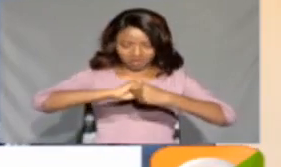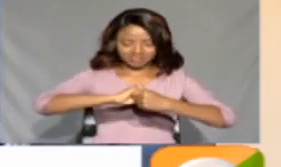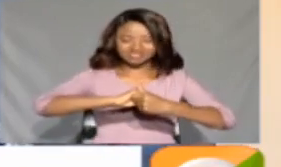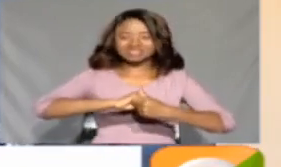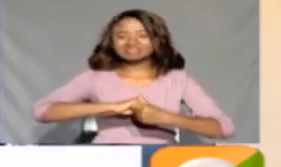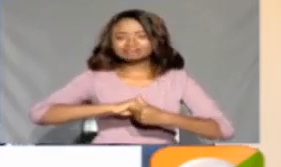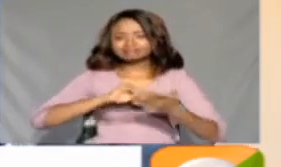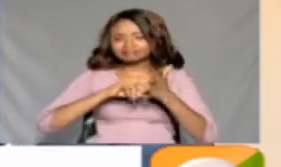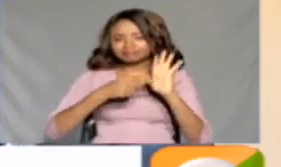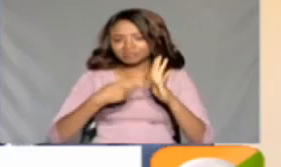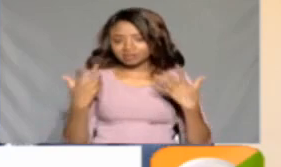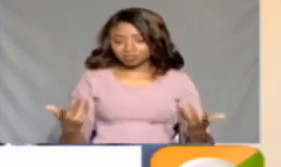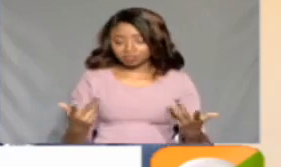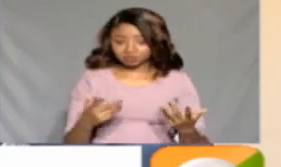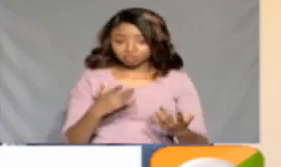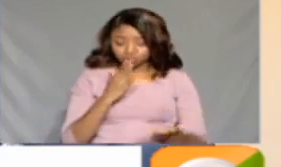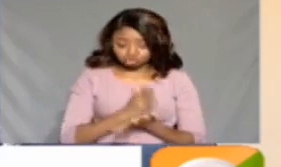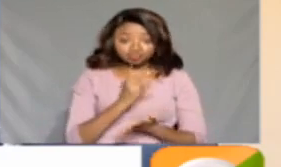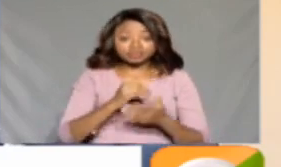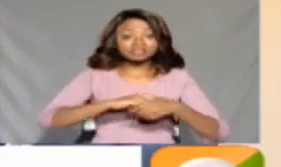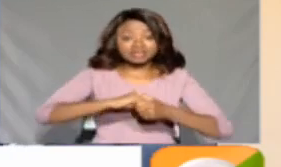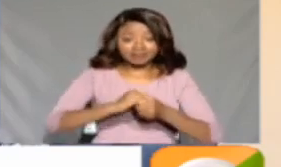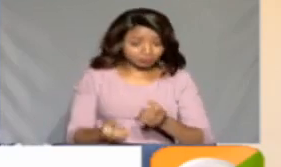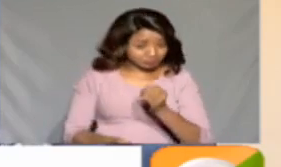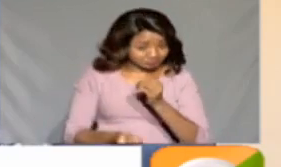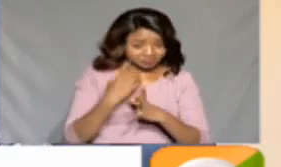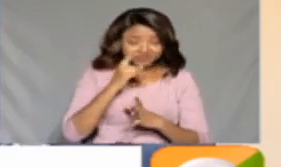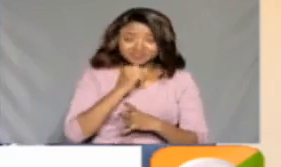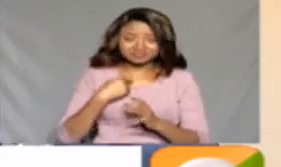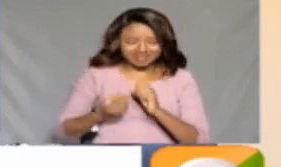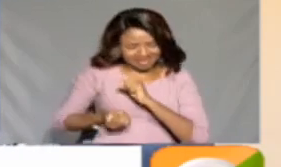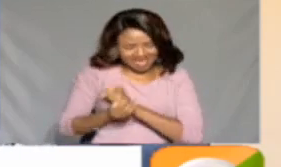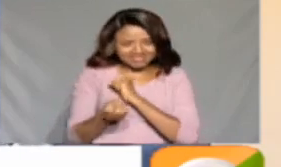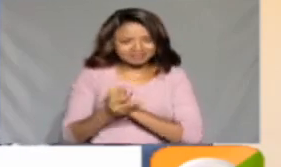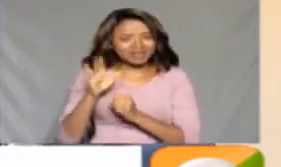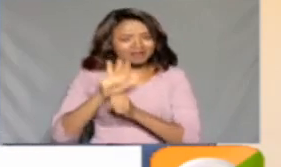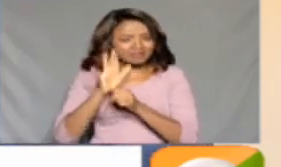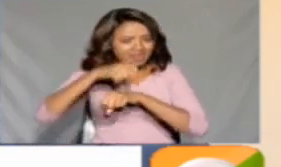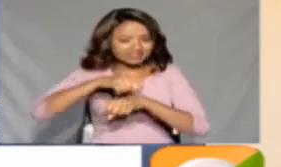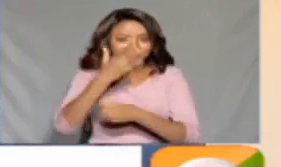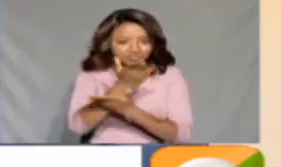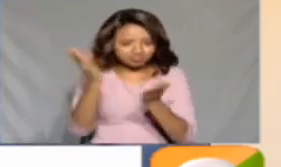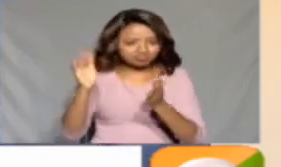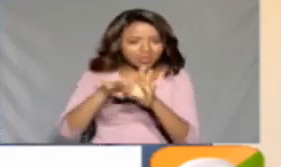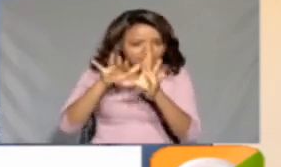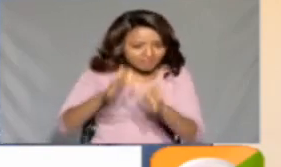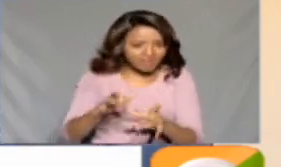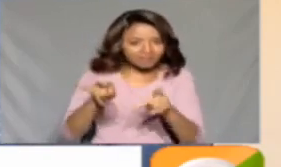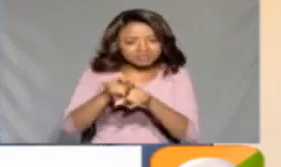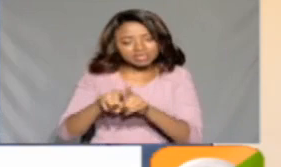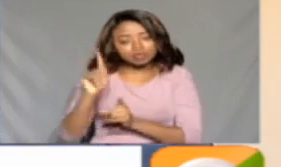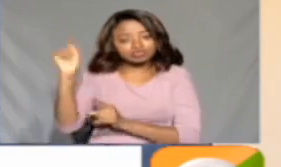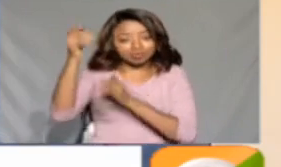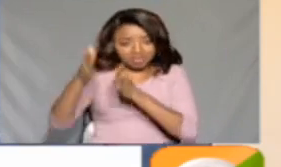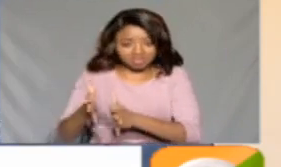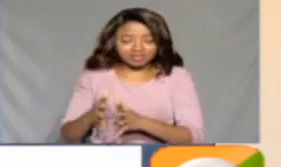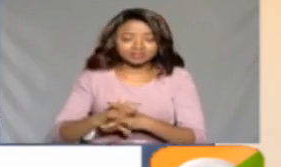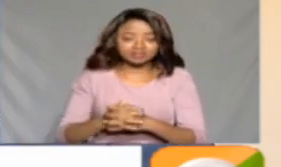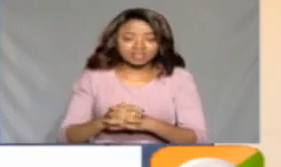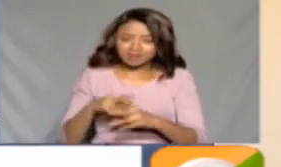It is something that has come up before. I've had to explain it several times to Kenyans and to members of the